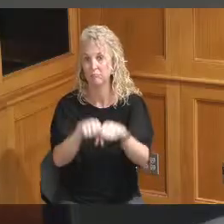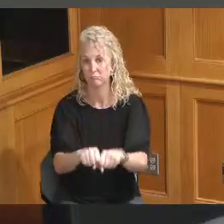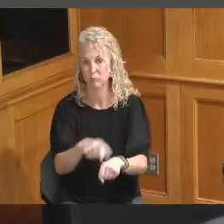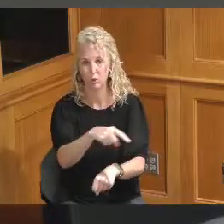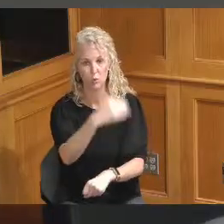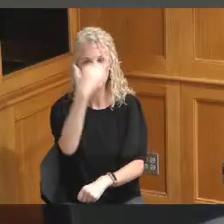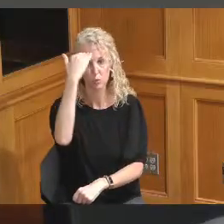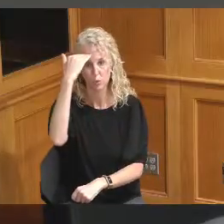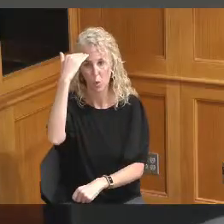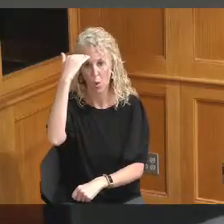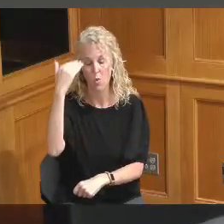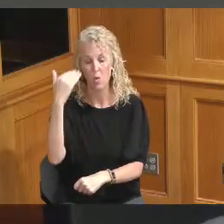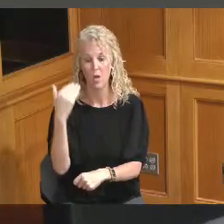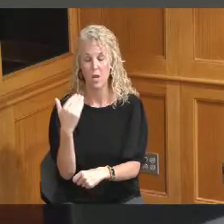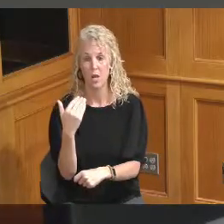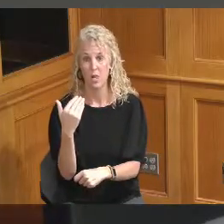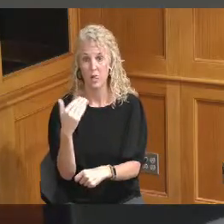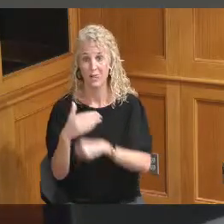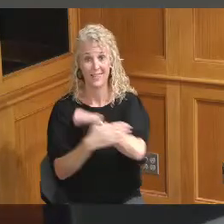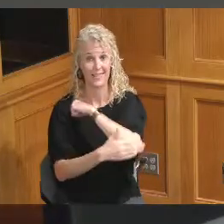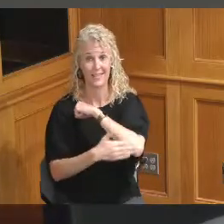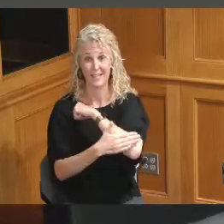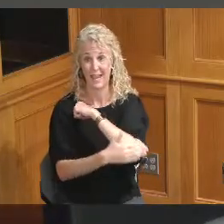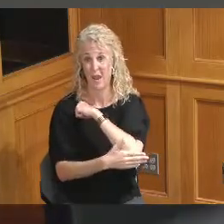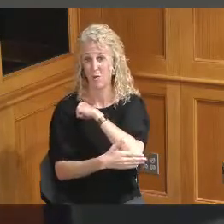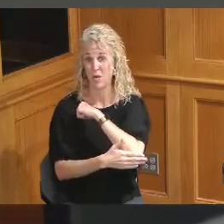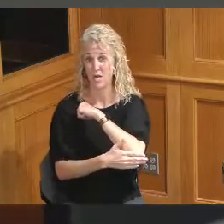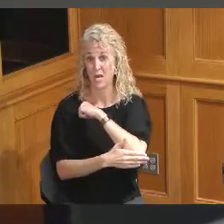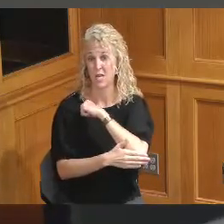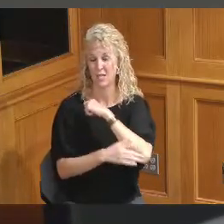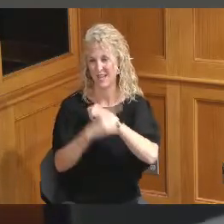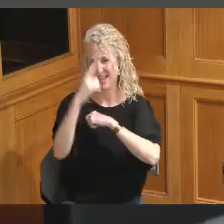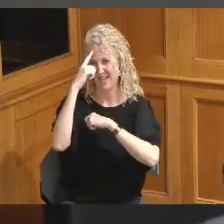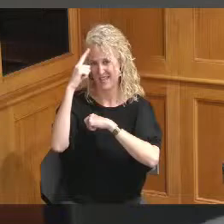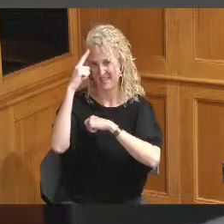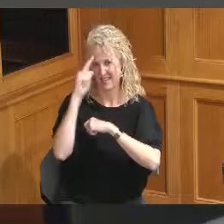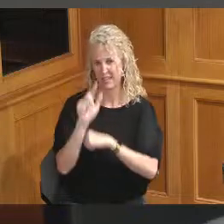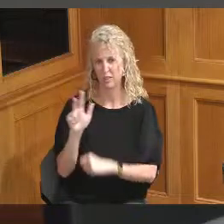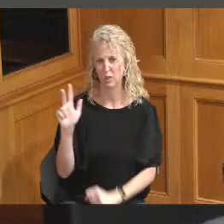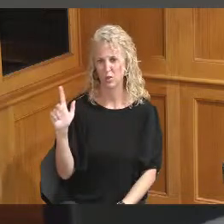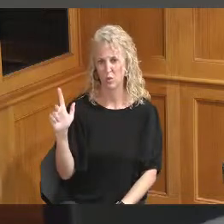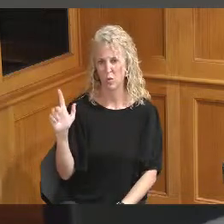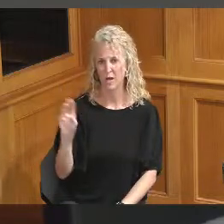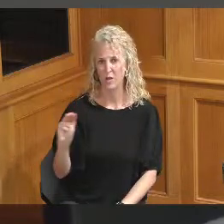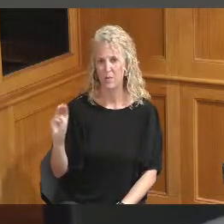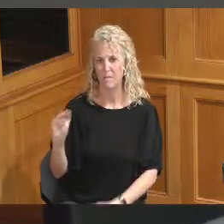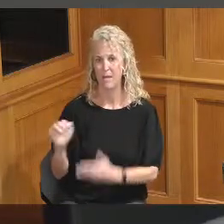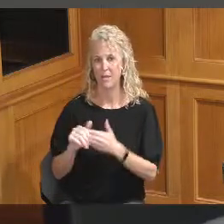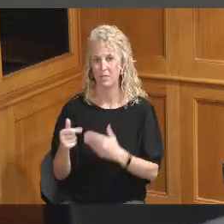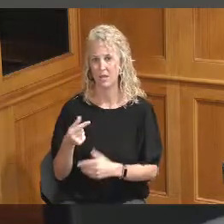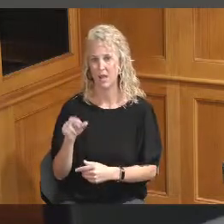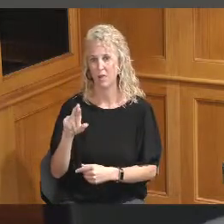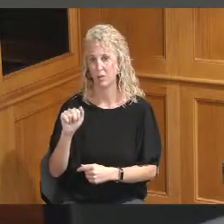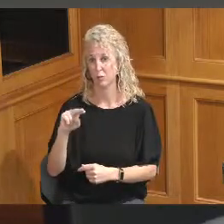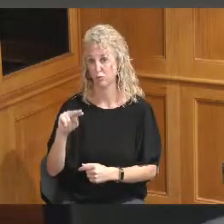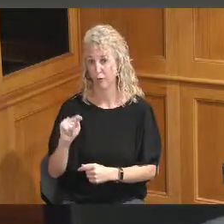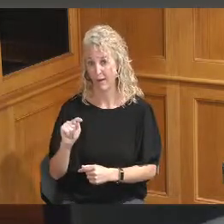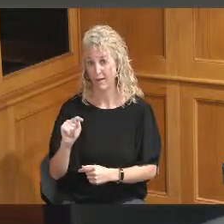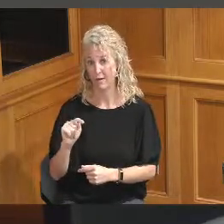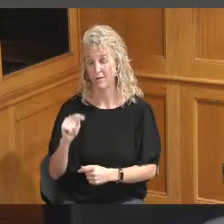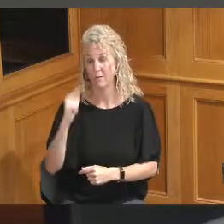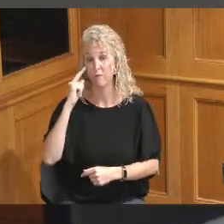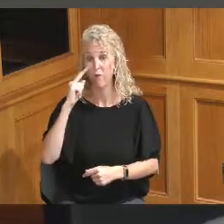aware, the county has granted to Norwood, I believe it's a $2.3 million grant in order